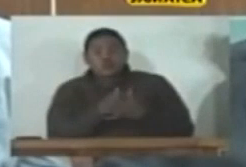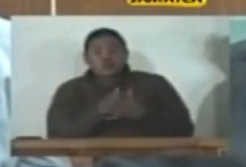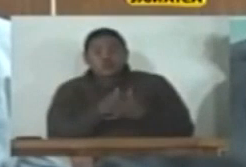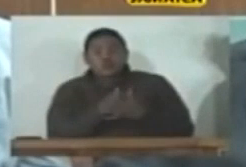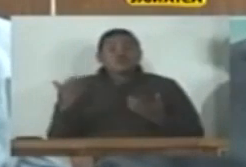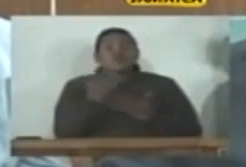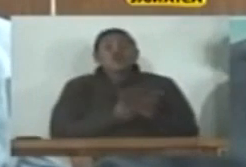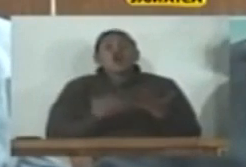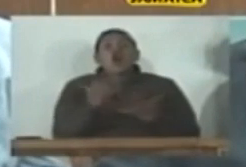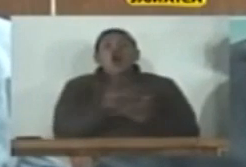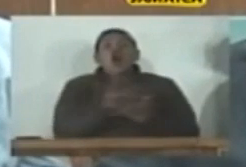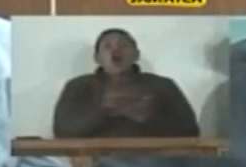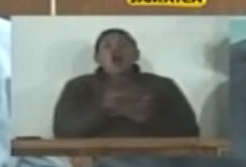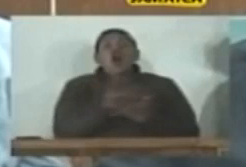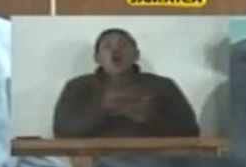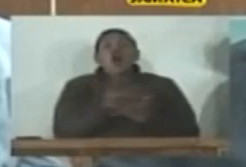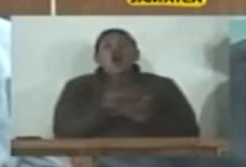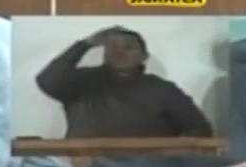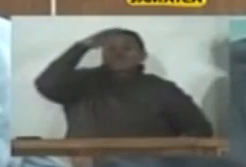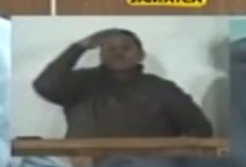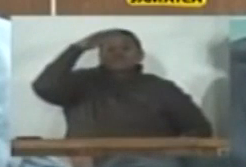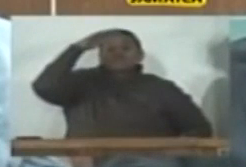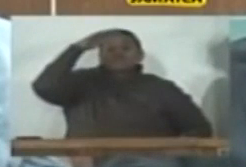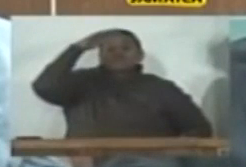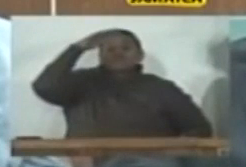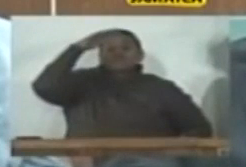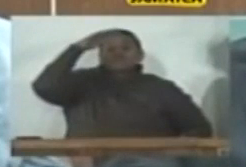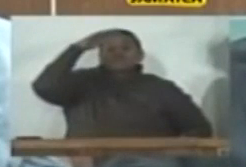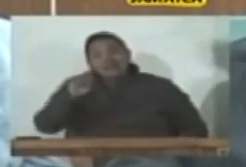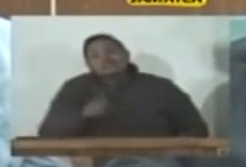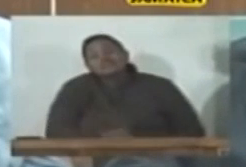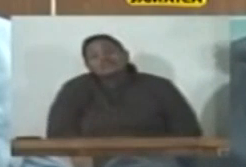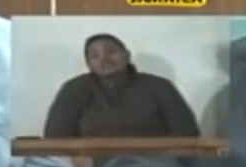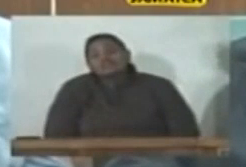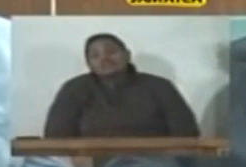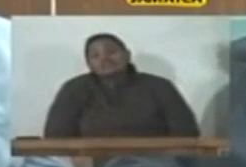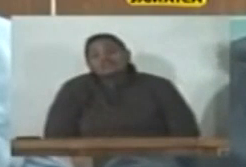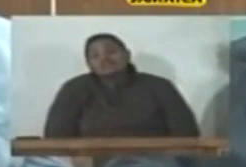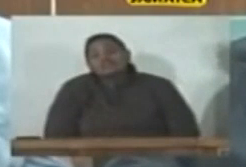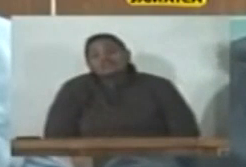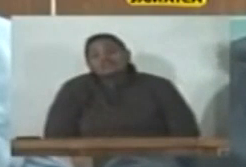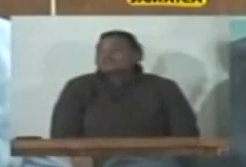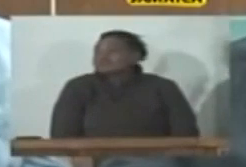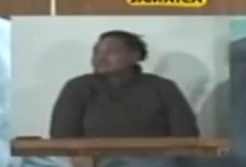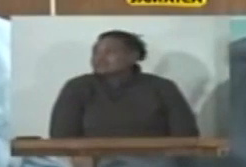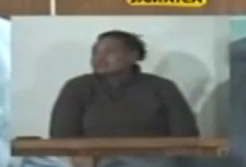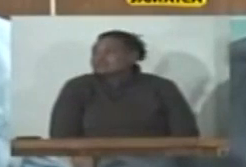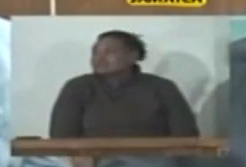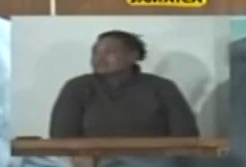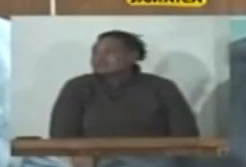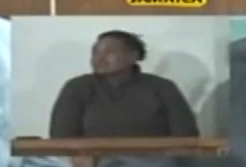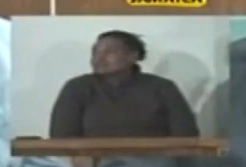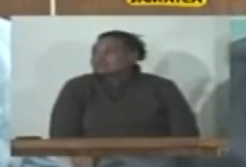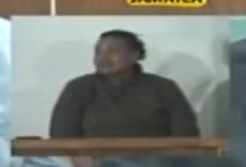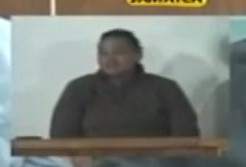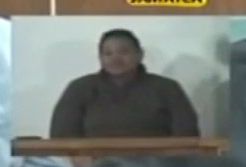And the question is, how has the government used these additional resources from the tax system?